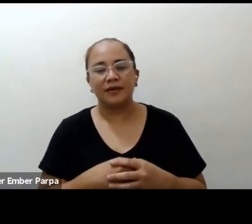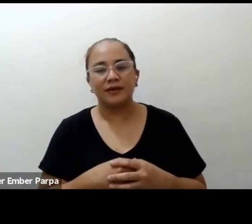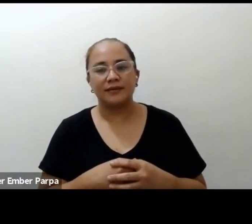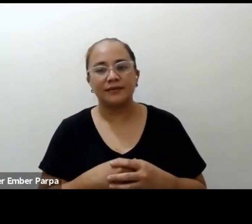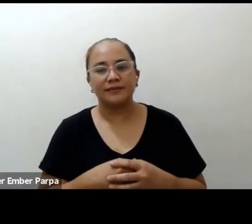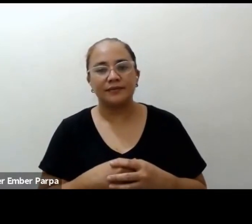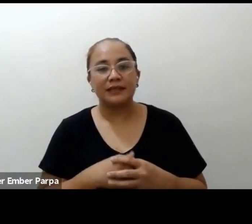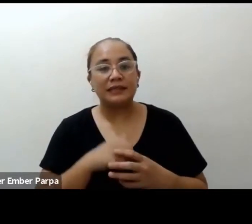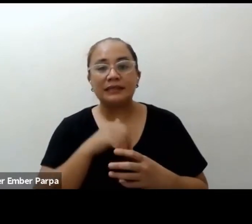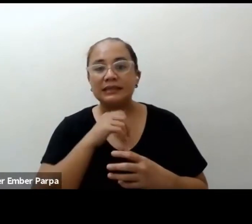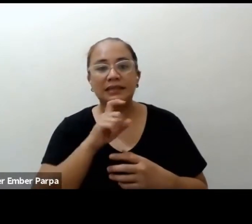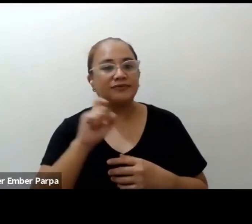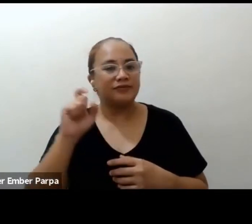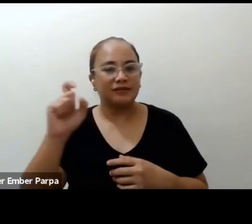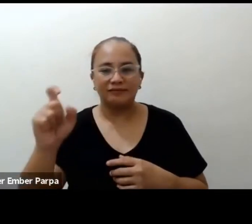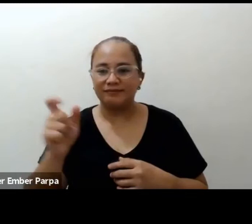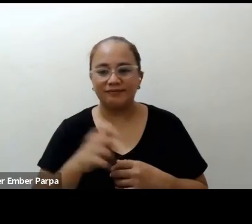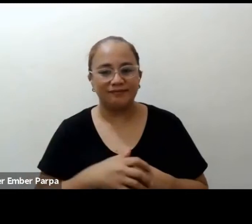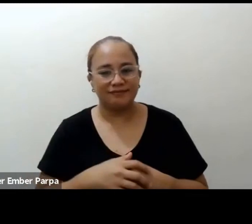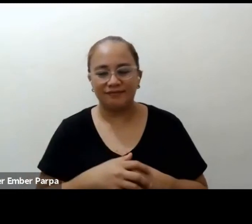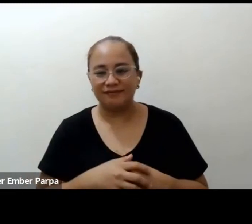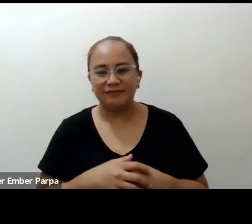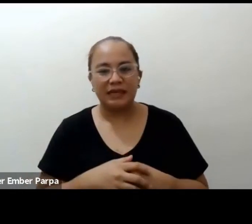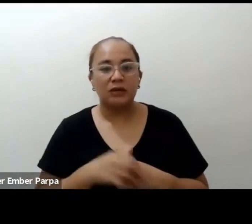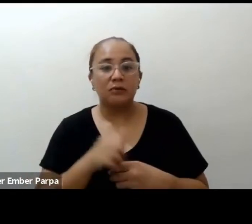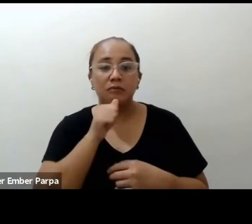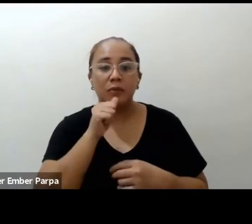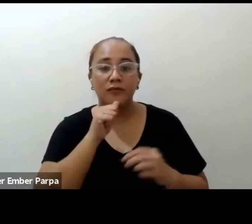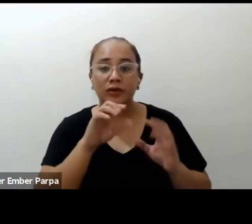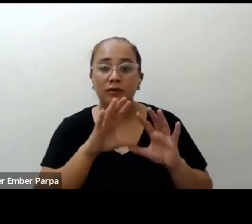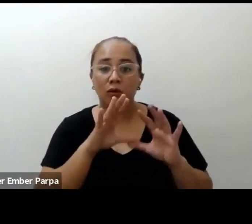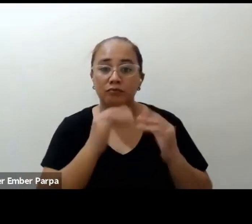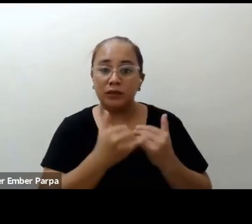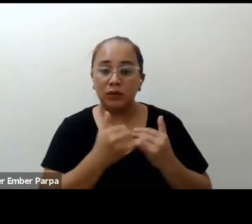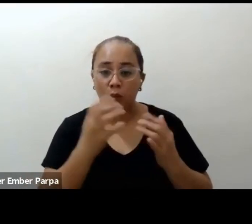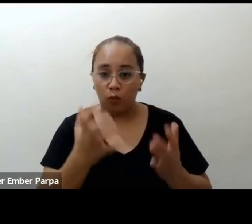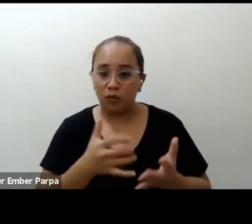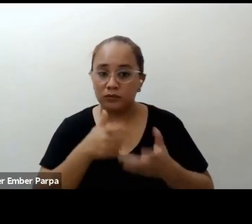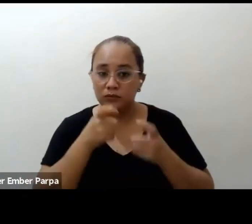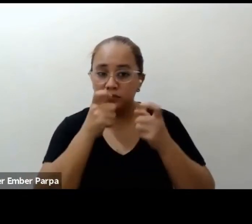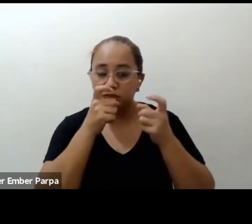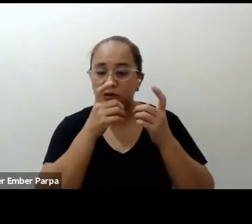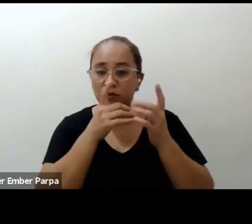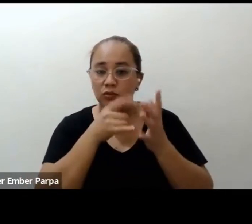hindi rin ganun kadali kung private sector ka, gusto mo magbigay ng bakuna kasi